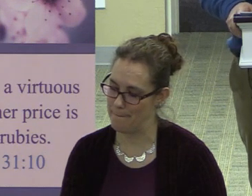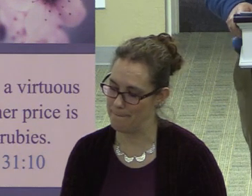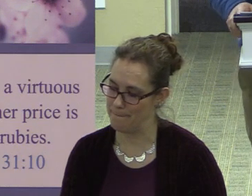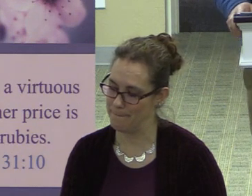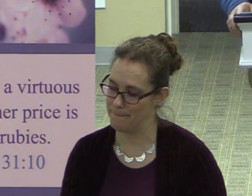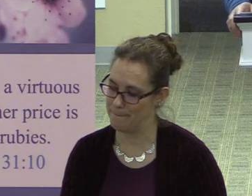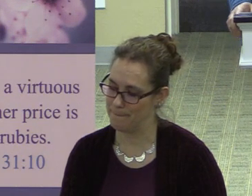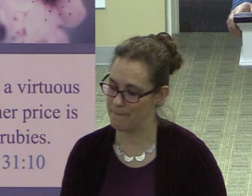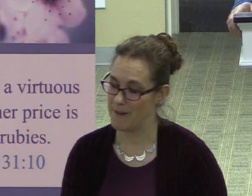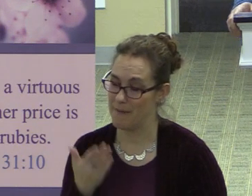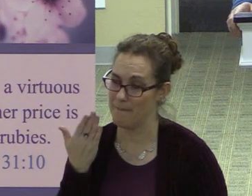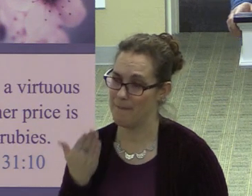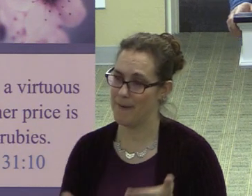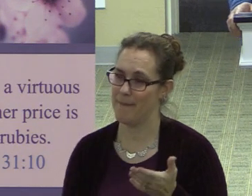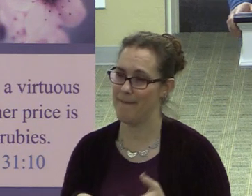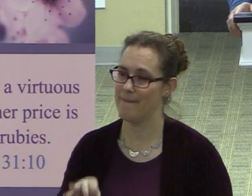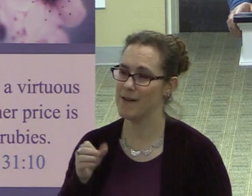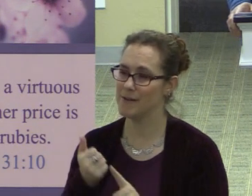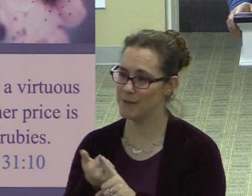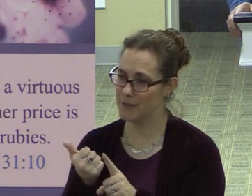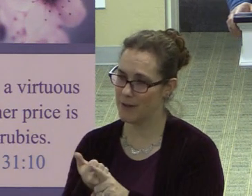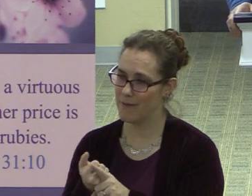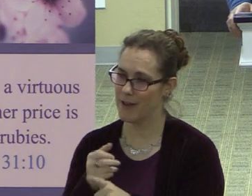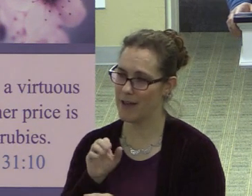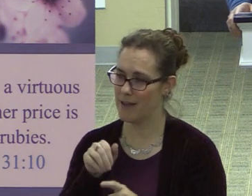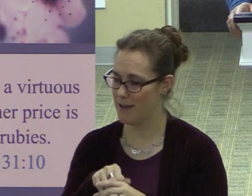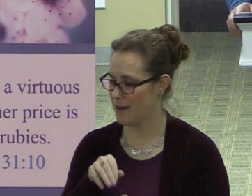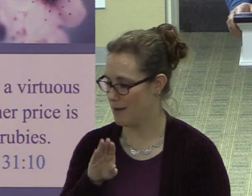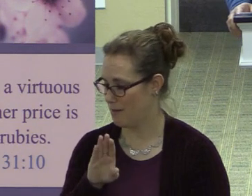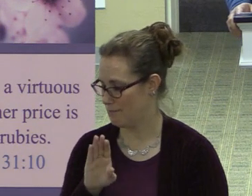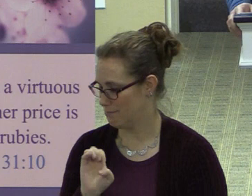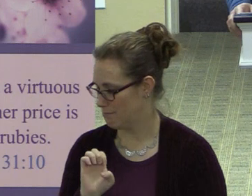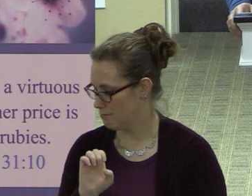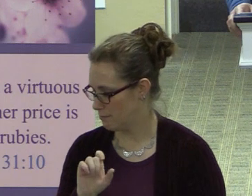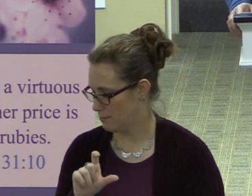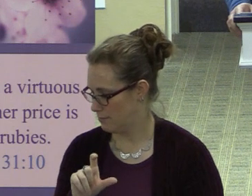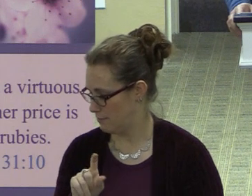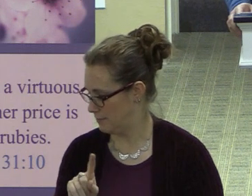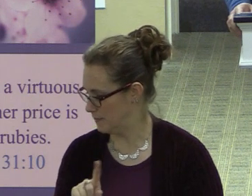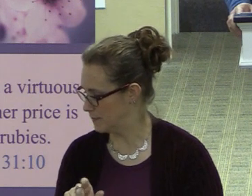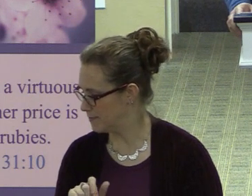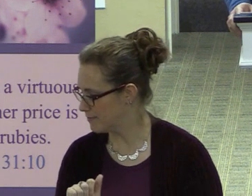And again, maybe you find yourself in a Beelzebub.